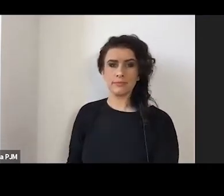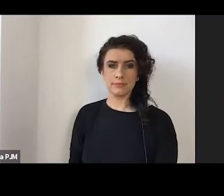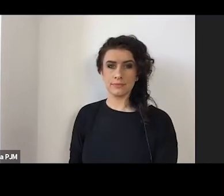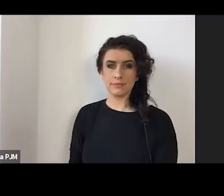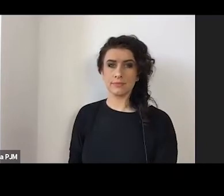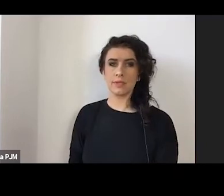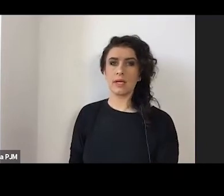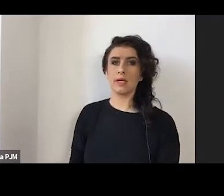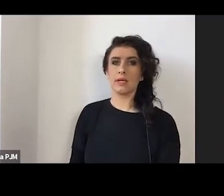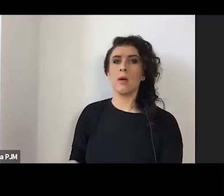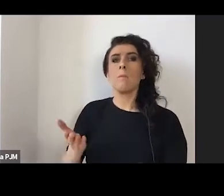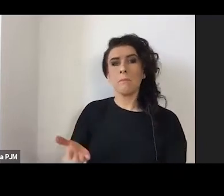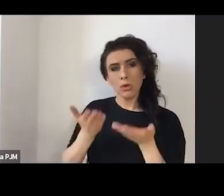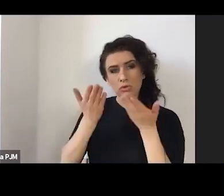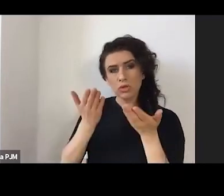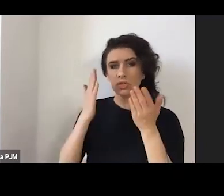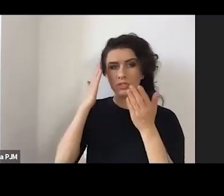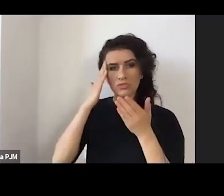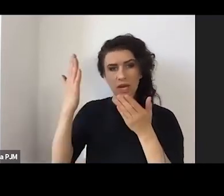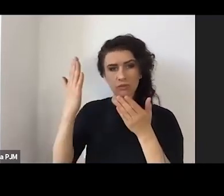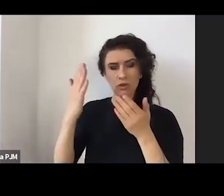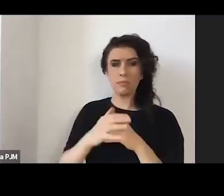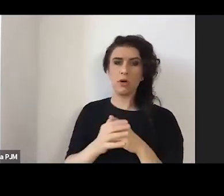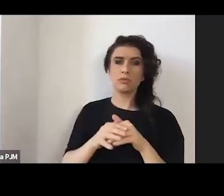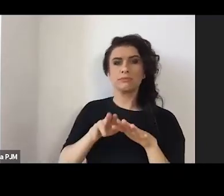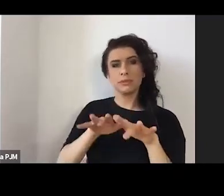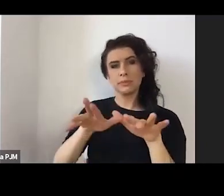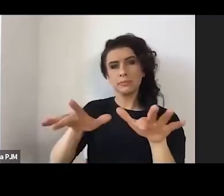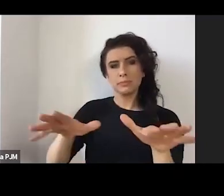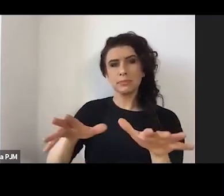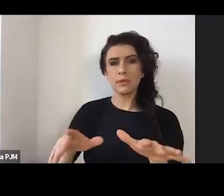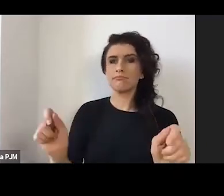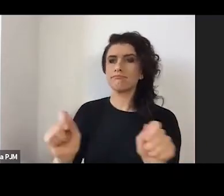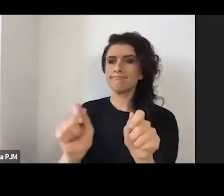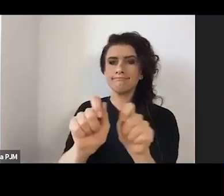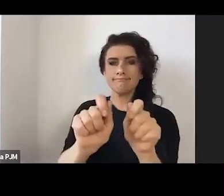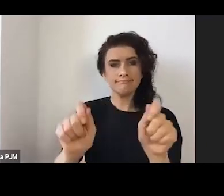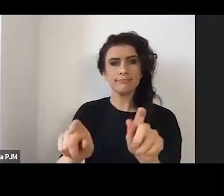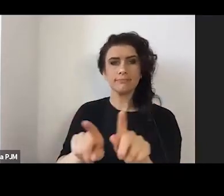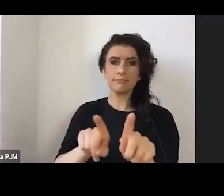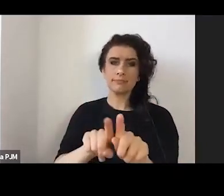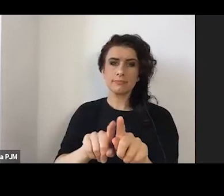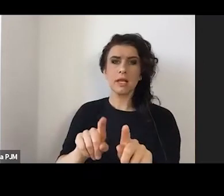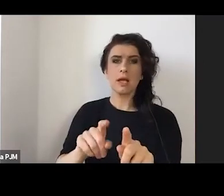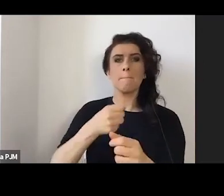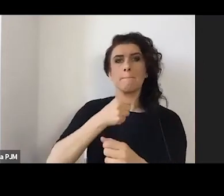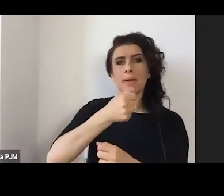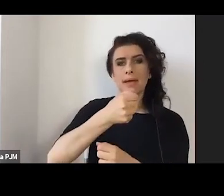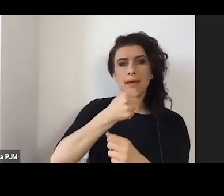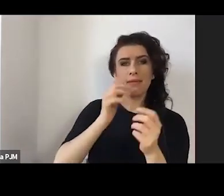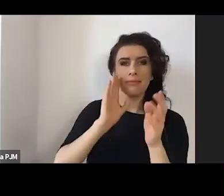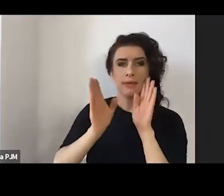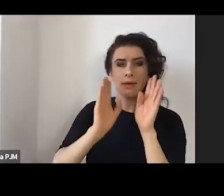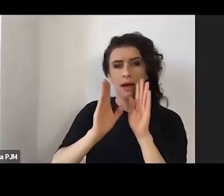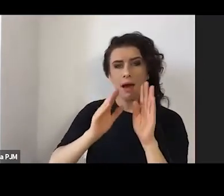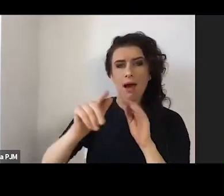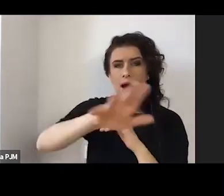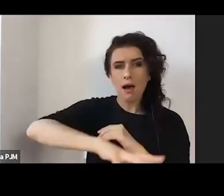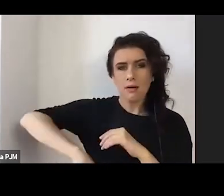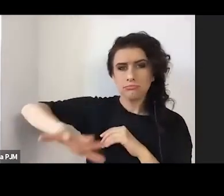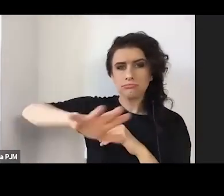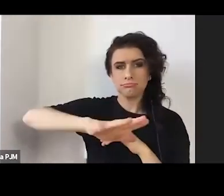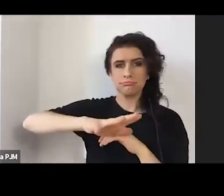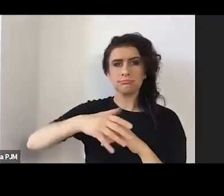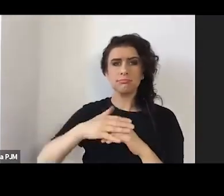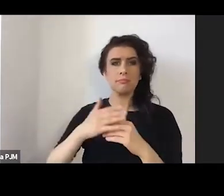and we all must acknowledge that social media is a powerful, very powerful tool. And it's cheap, if